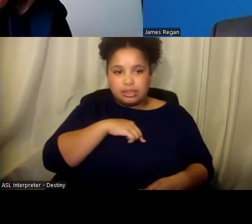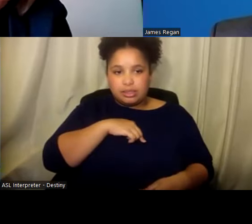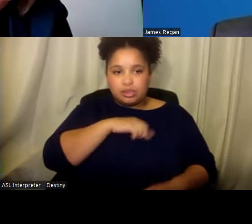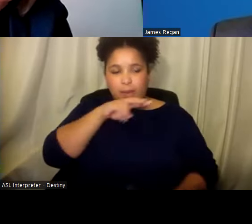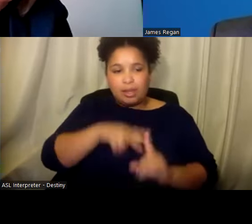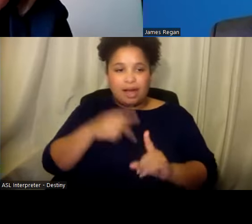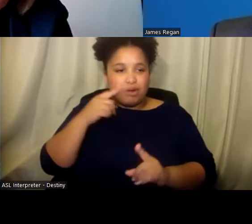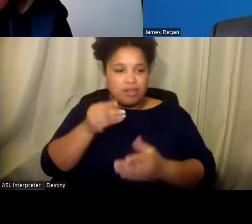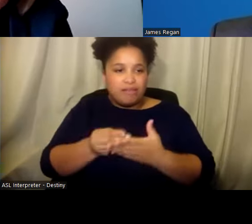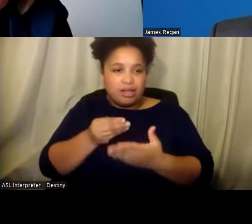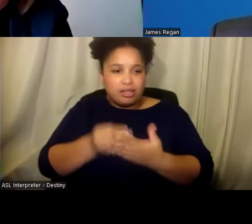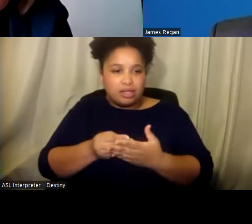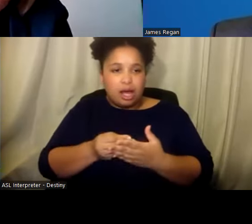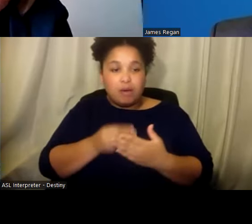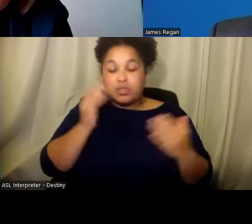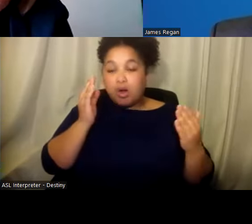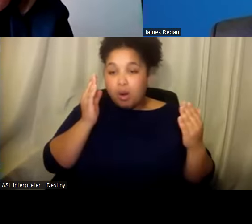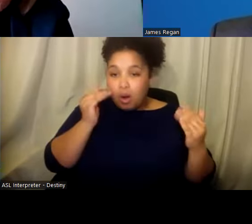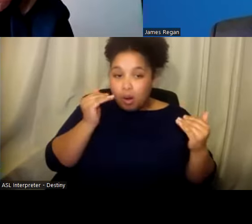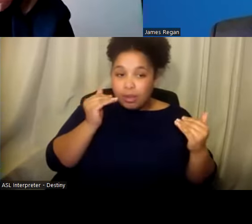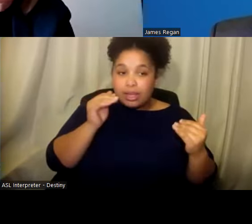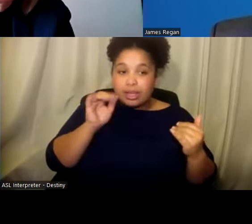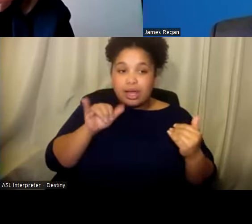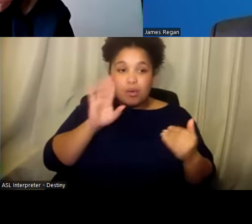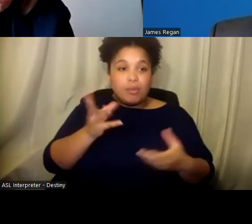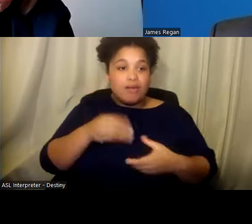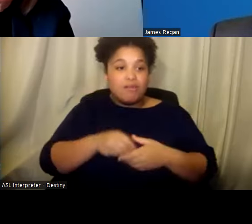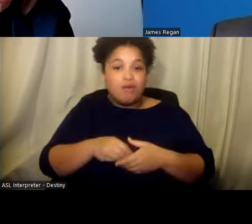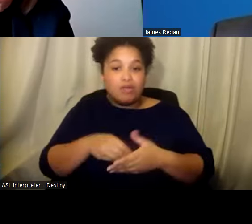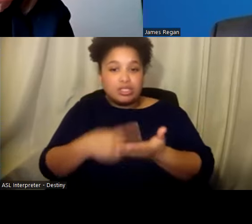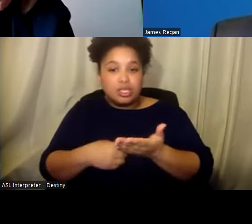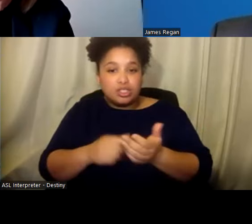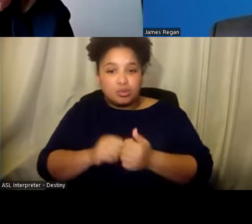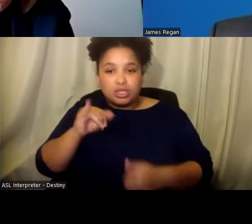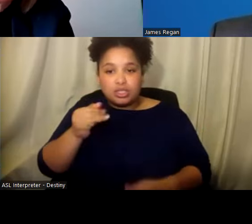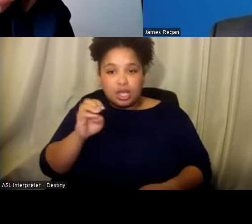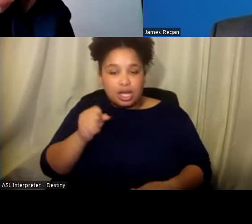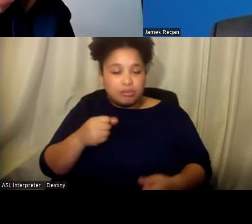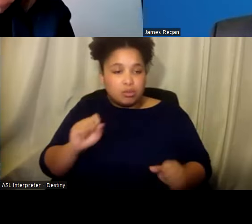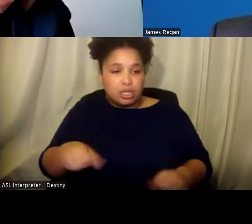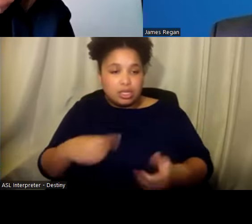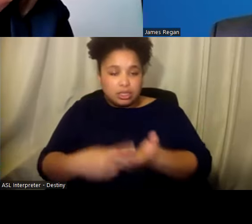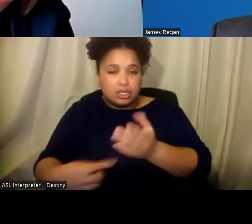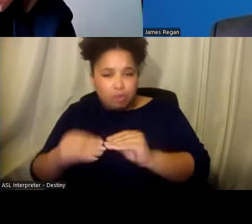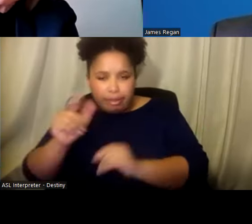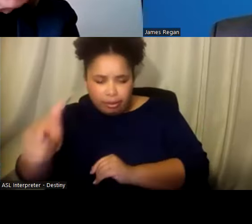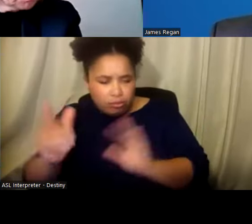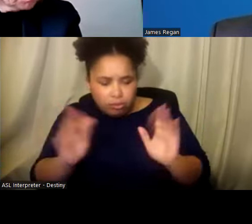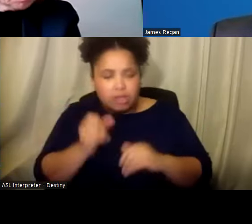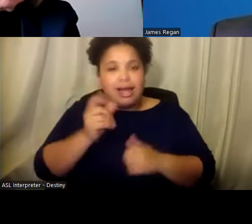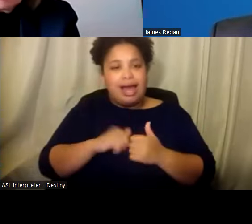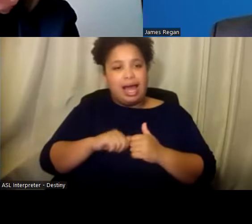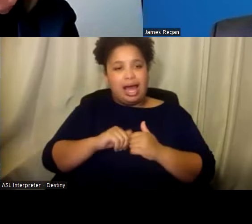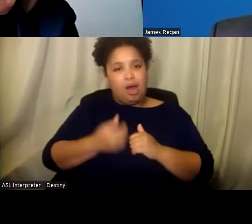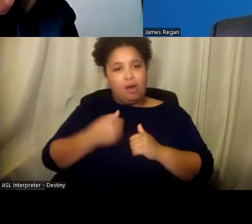apply for those funds. Now, I was hoping that could be part of the discussion with James. Maybe we can have that conversation later. How can we provide